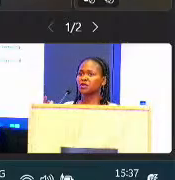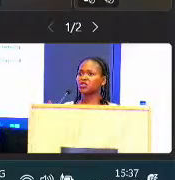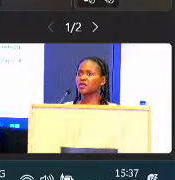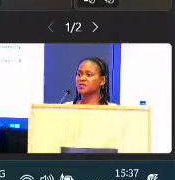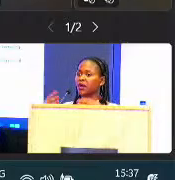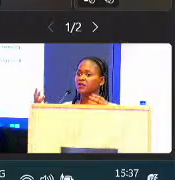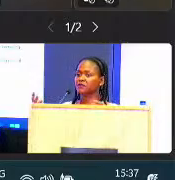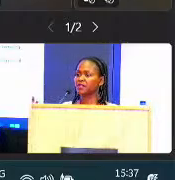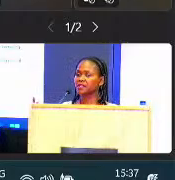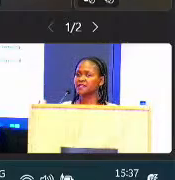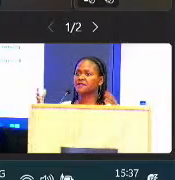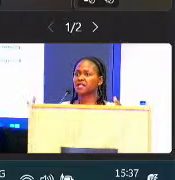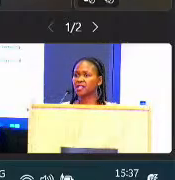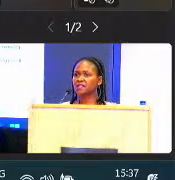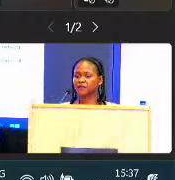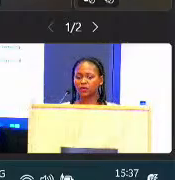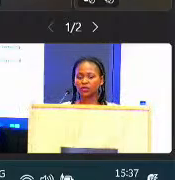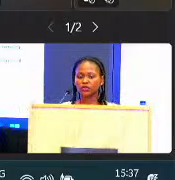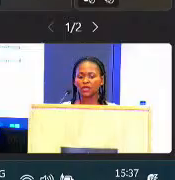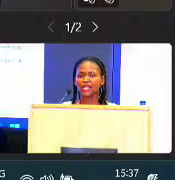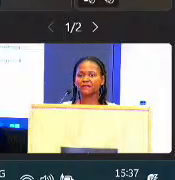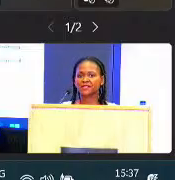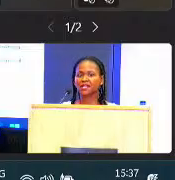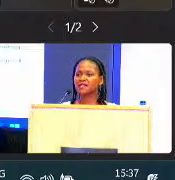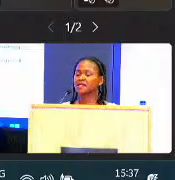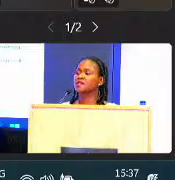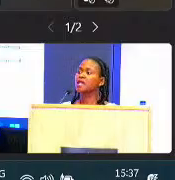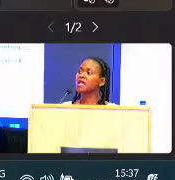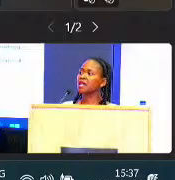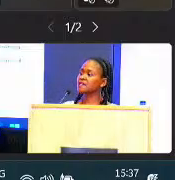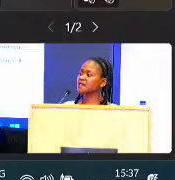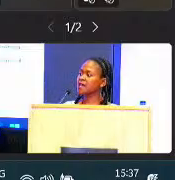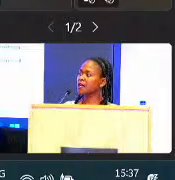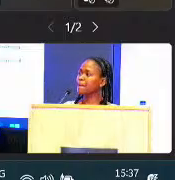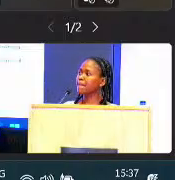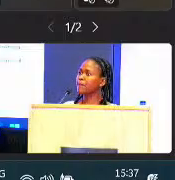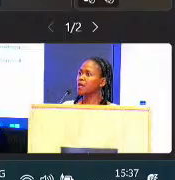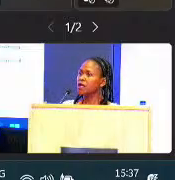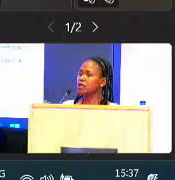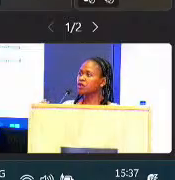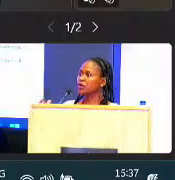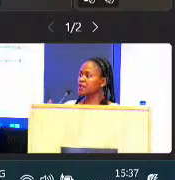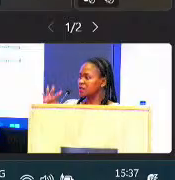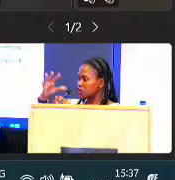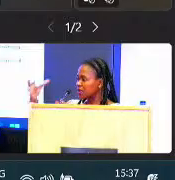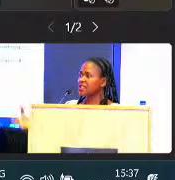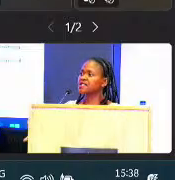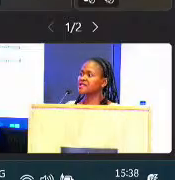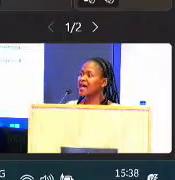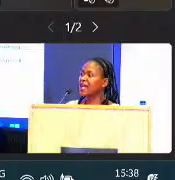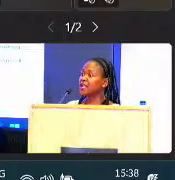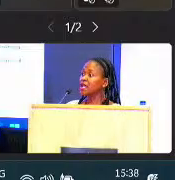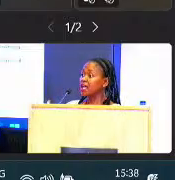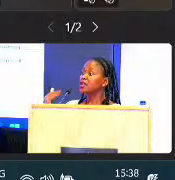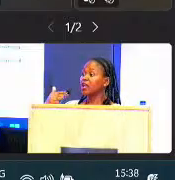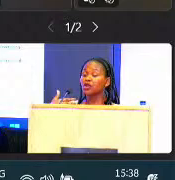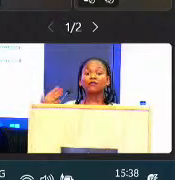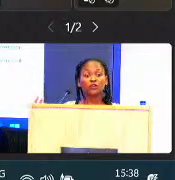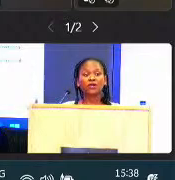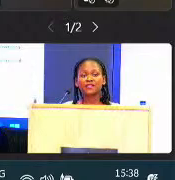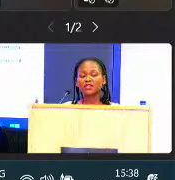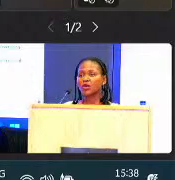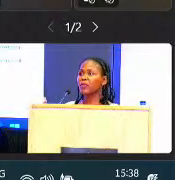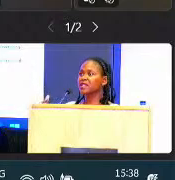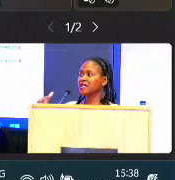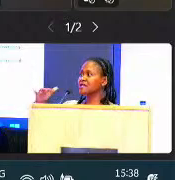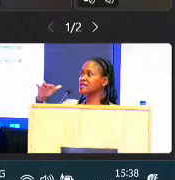we do as part of the safety case for nuclear facilities is that you look at the design, and I don't know if you